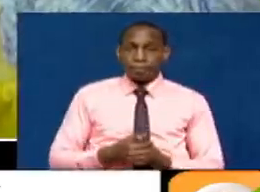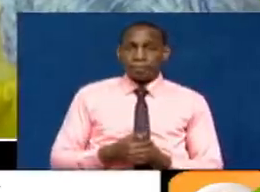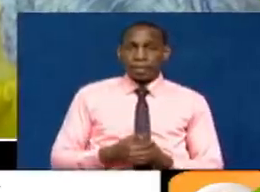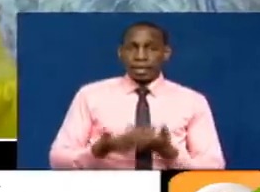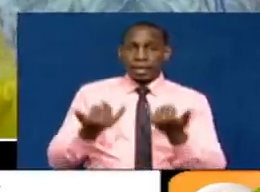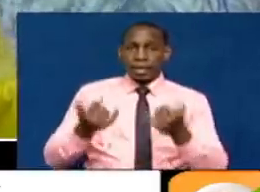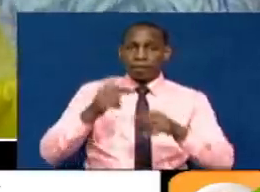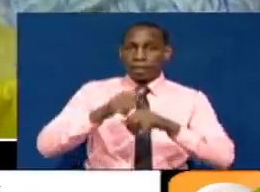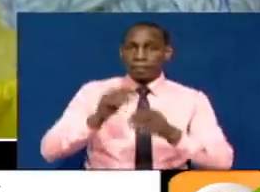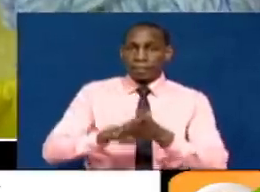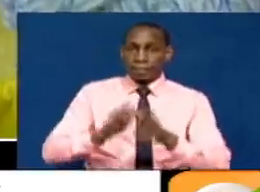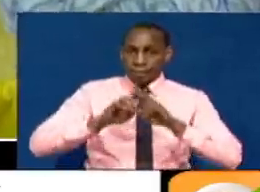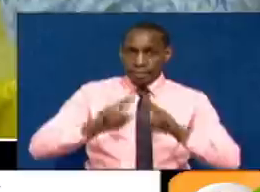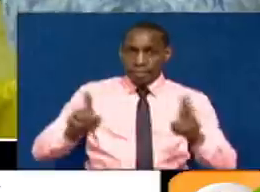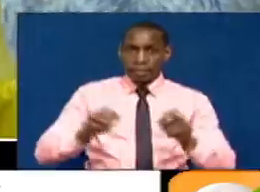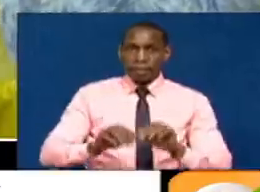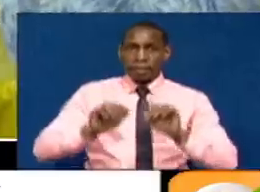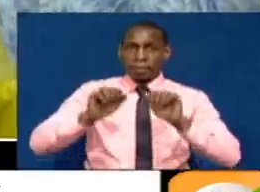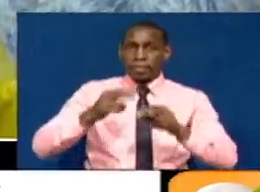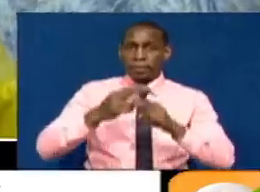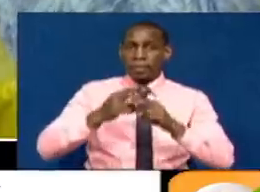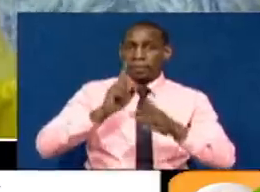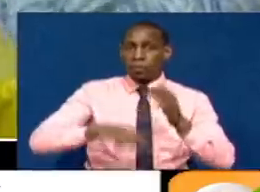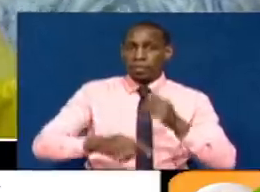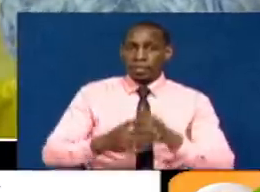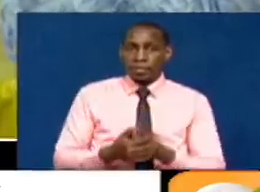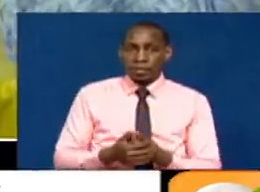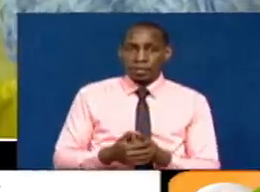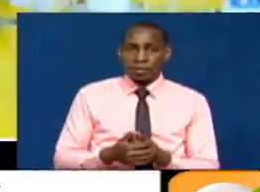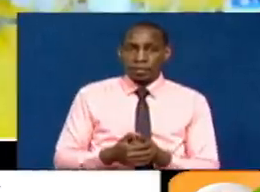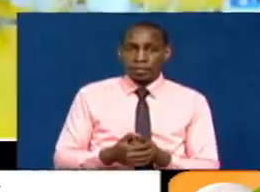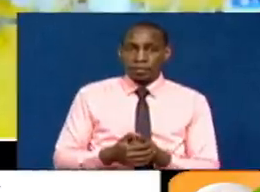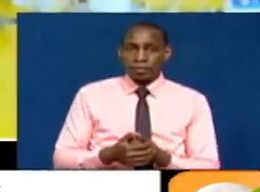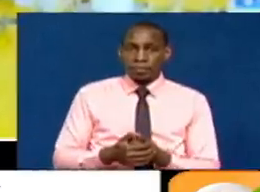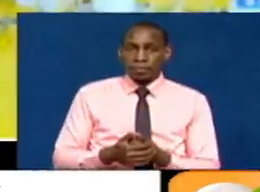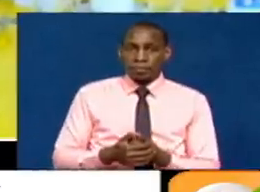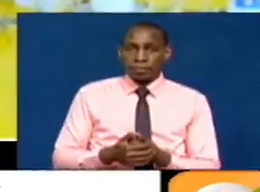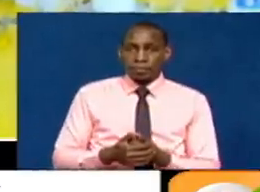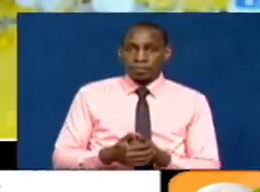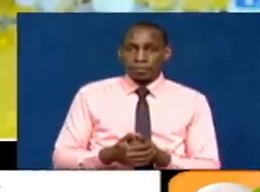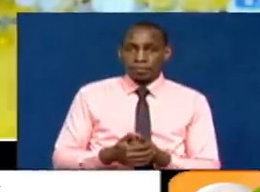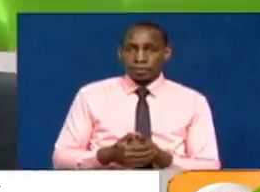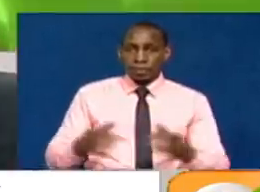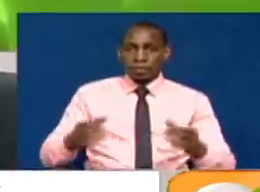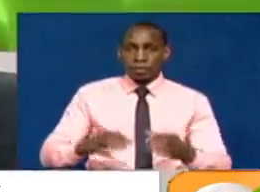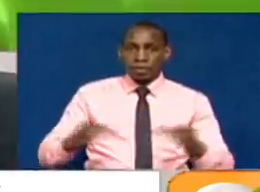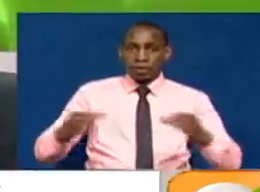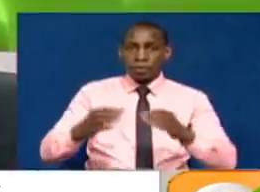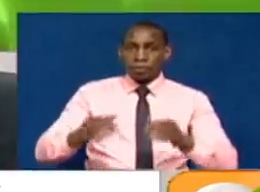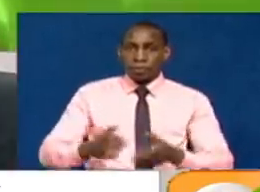is a season opener. Can we call it the community shield?